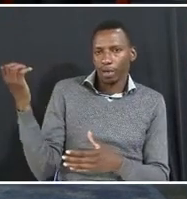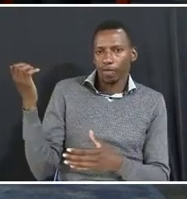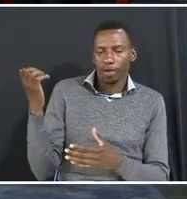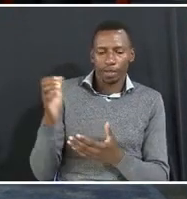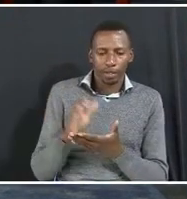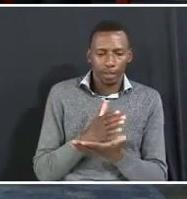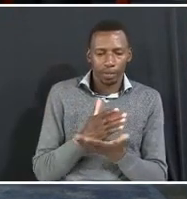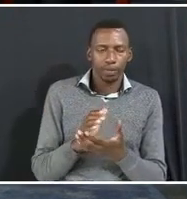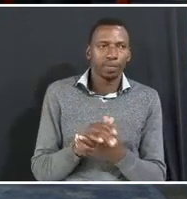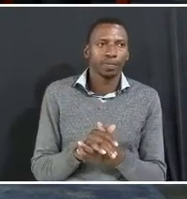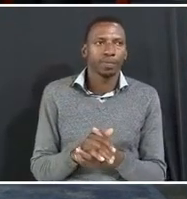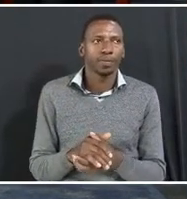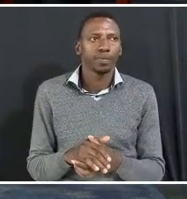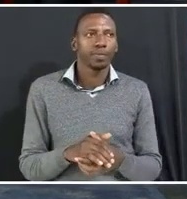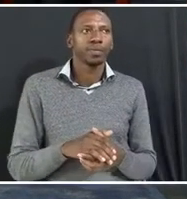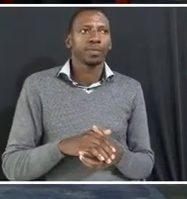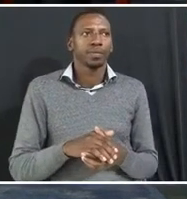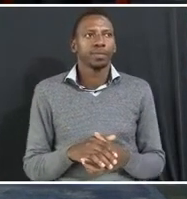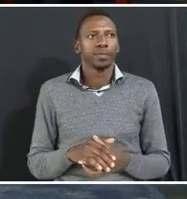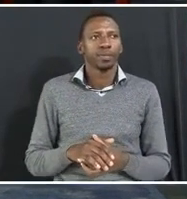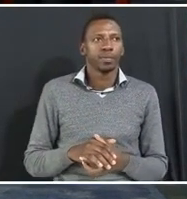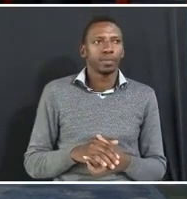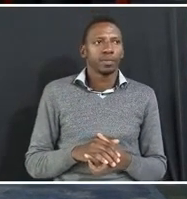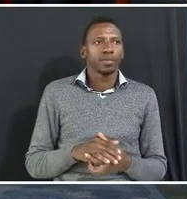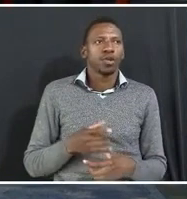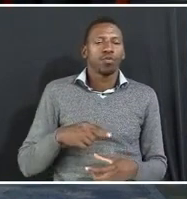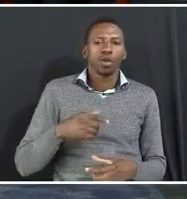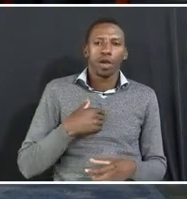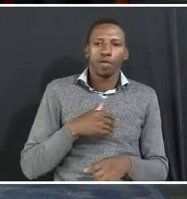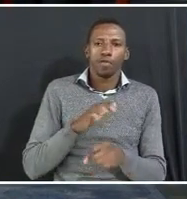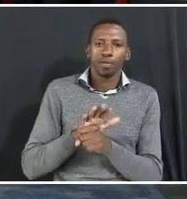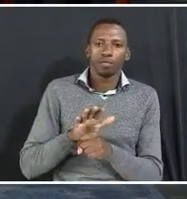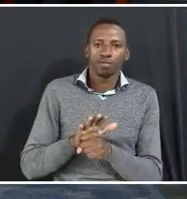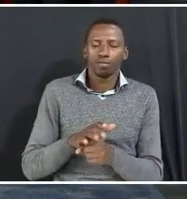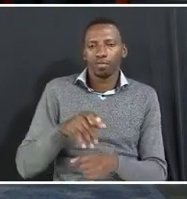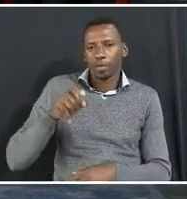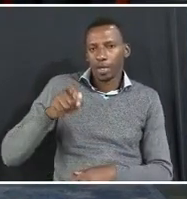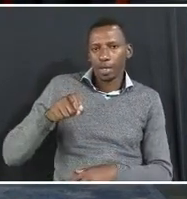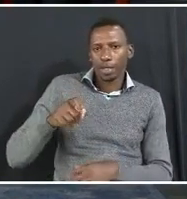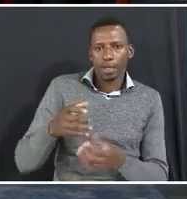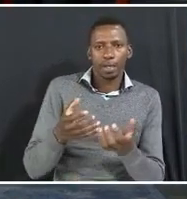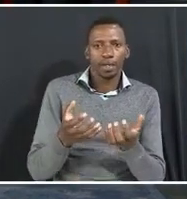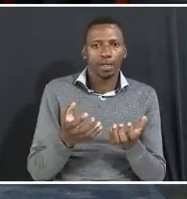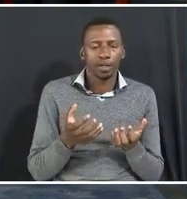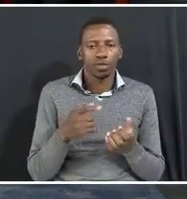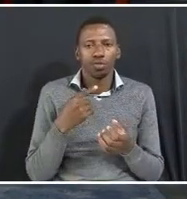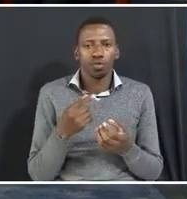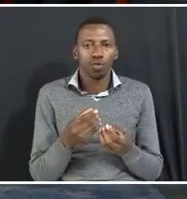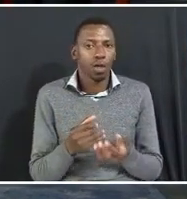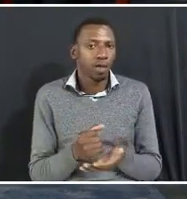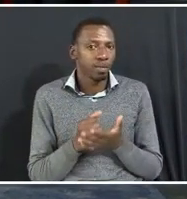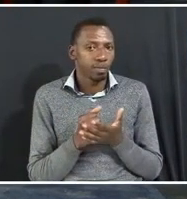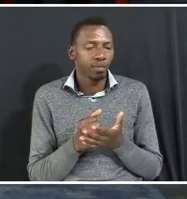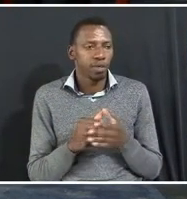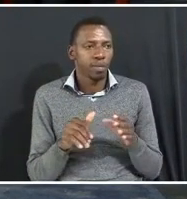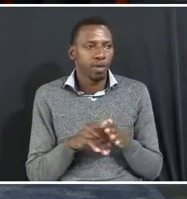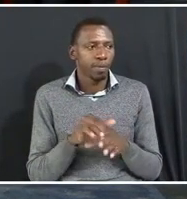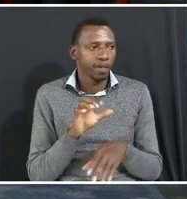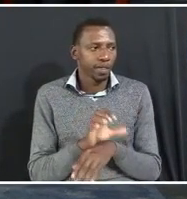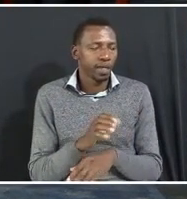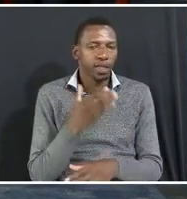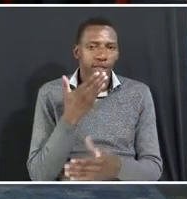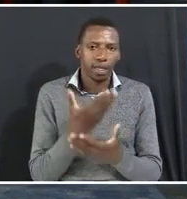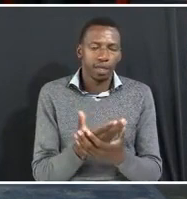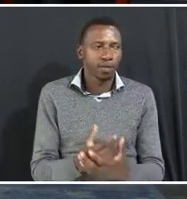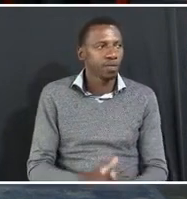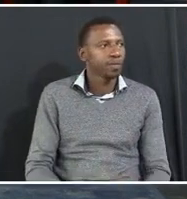this. So basically, we have a lot of needs, and these needs are met by the membership of the church. Thank you. Thank